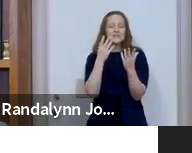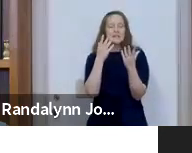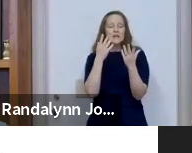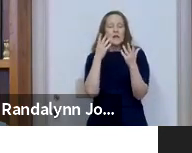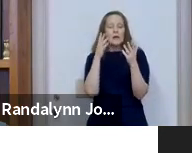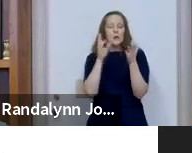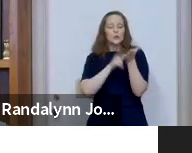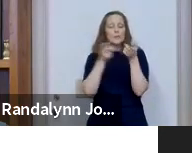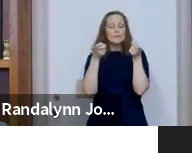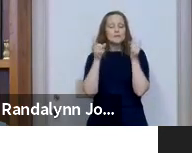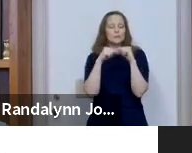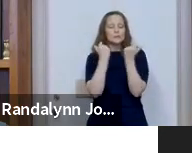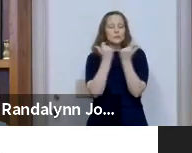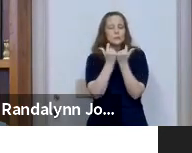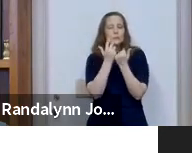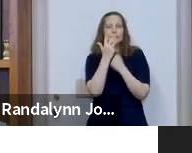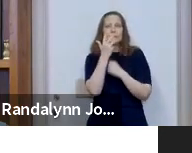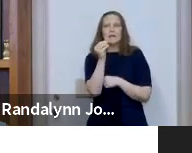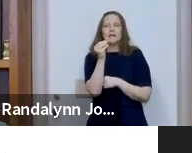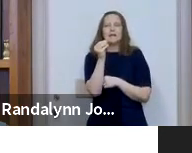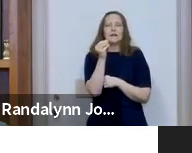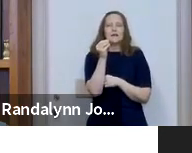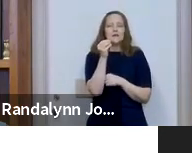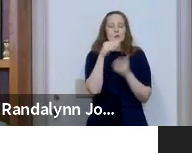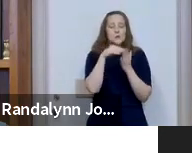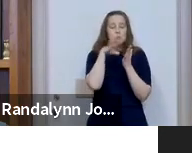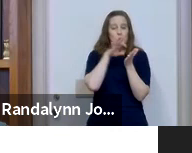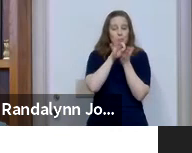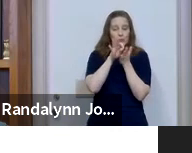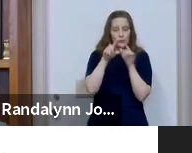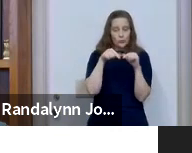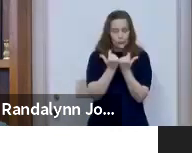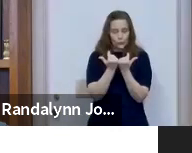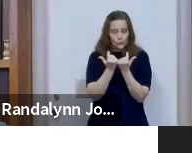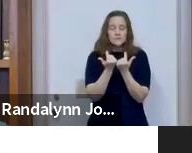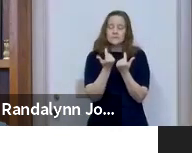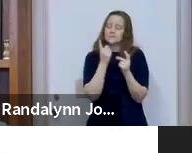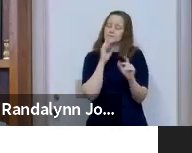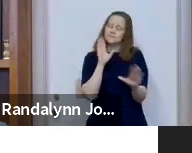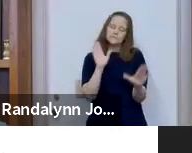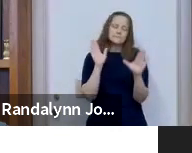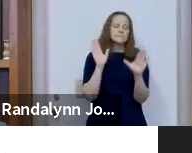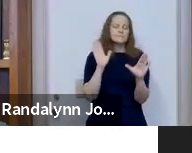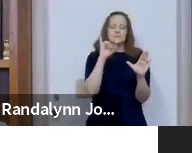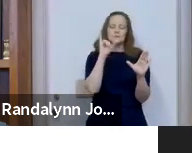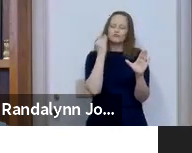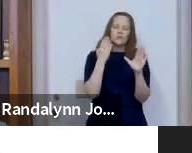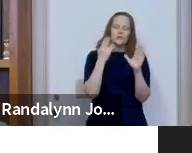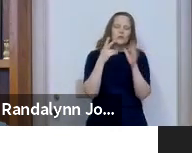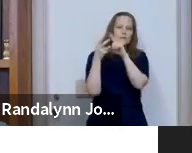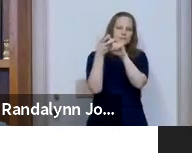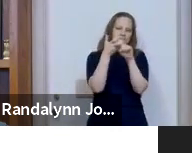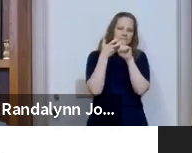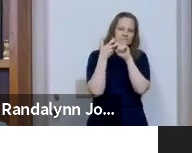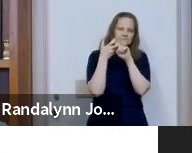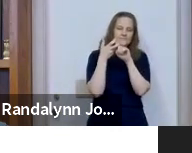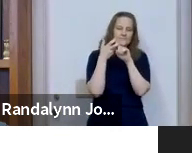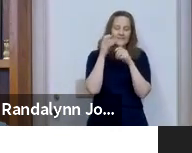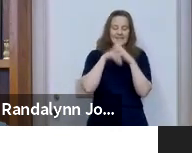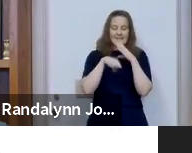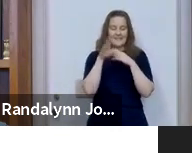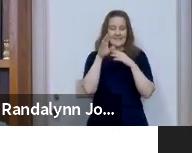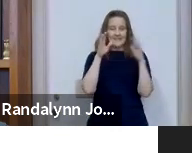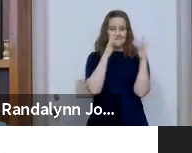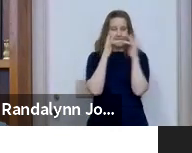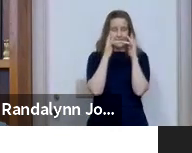group and our student accounting groups have done an absolutely terrific job recruiting in a virtual environment. And